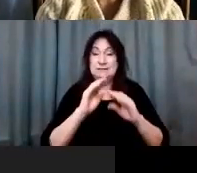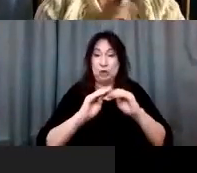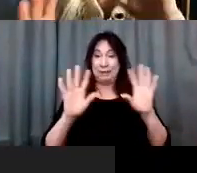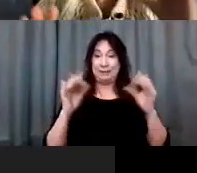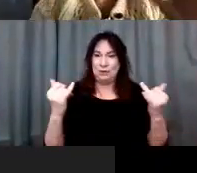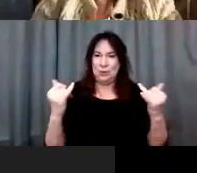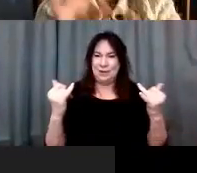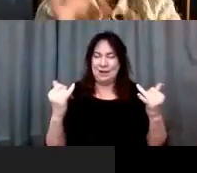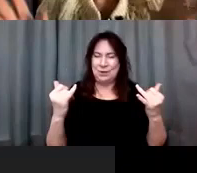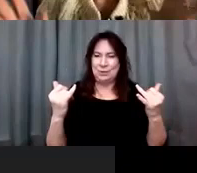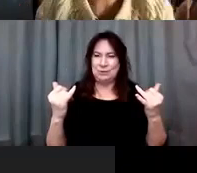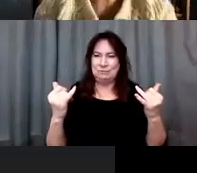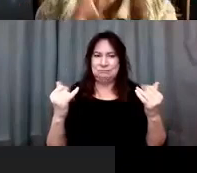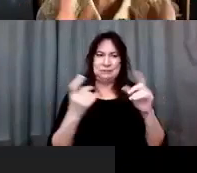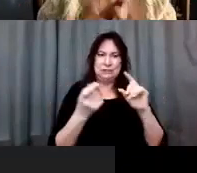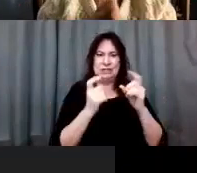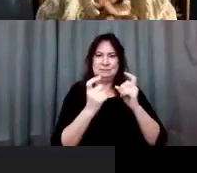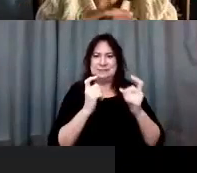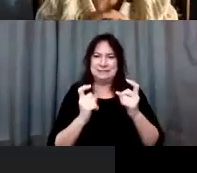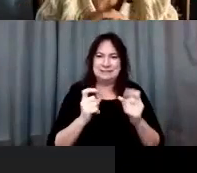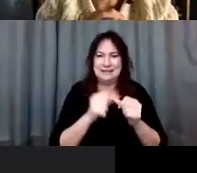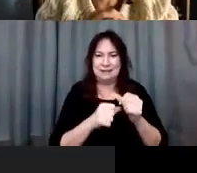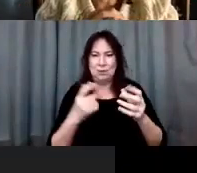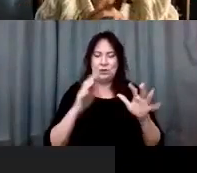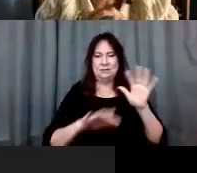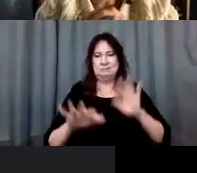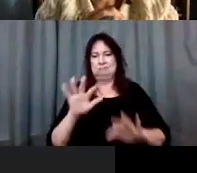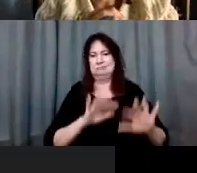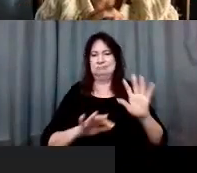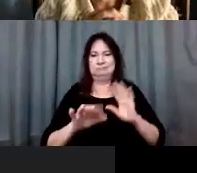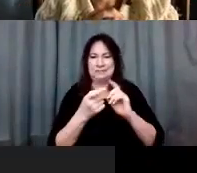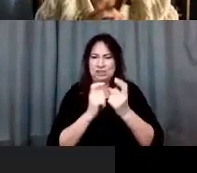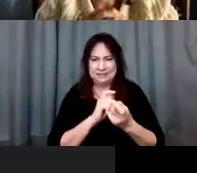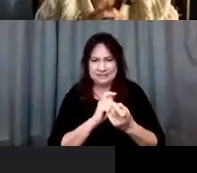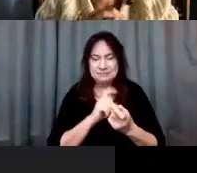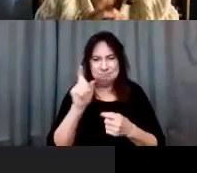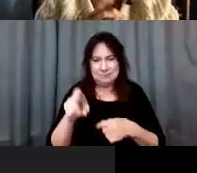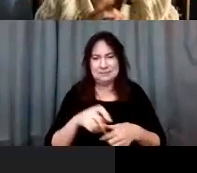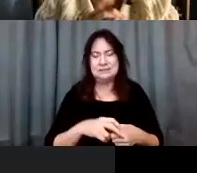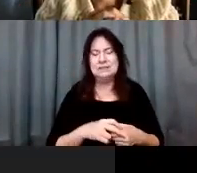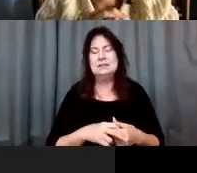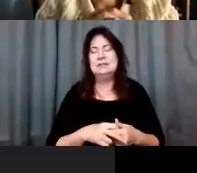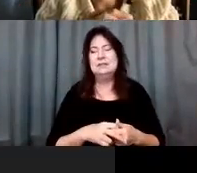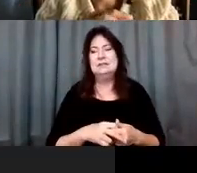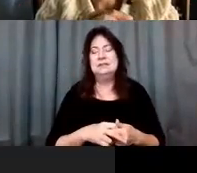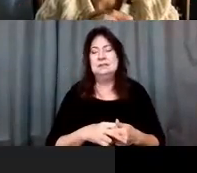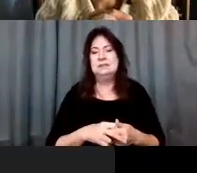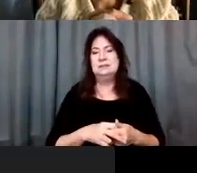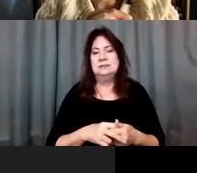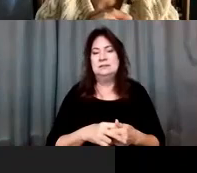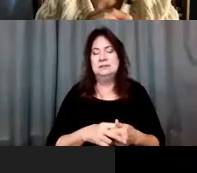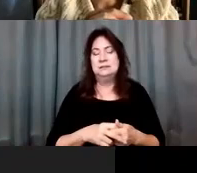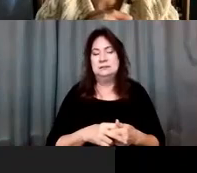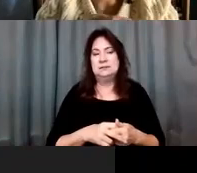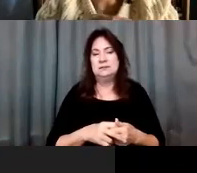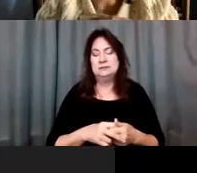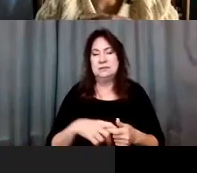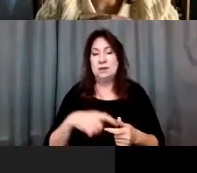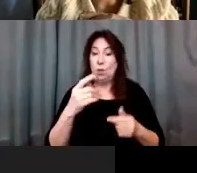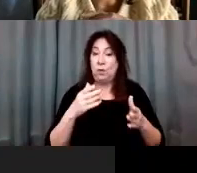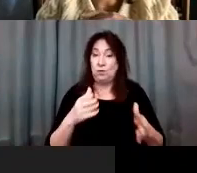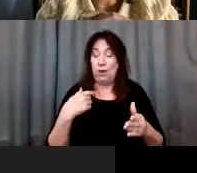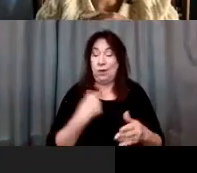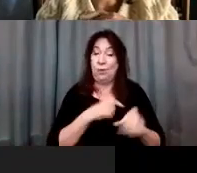kinds of adjustments that everybody's grappling with. And one of the ways that we